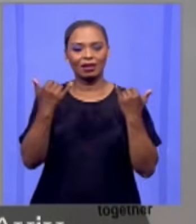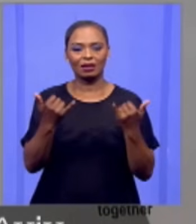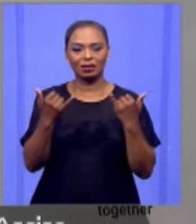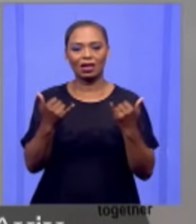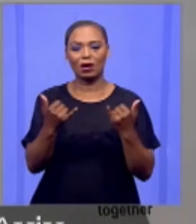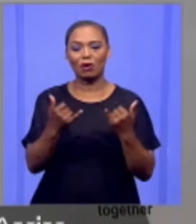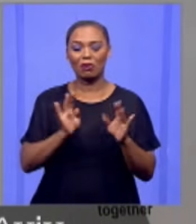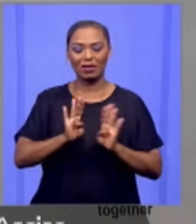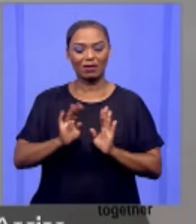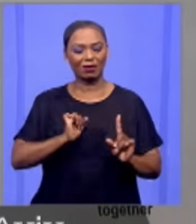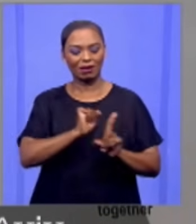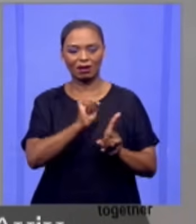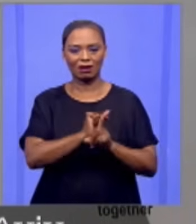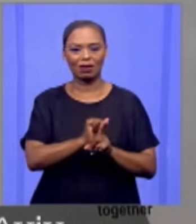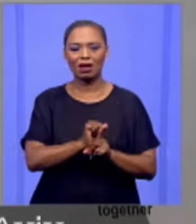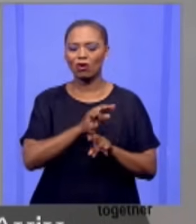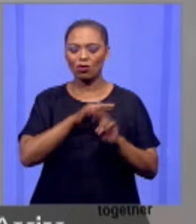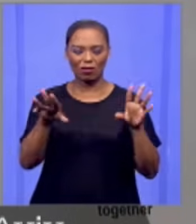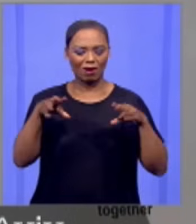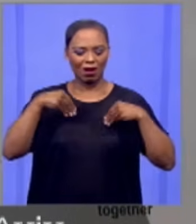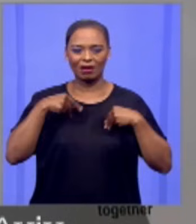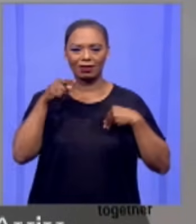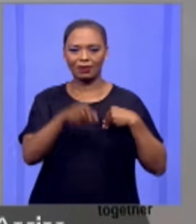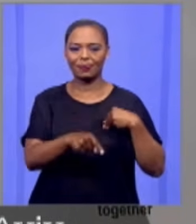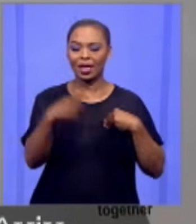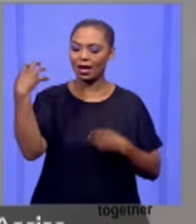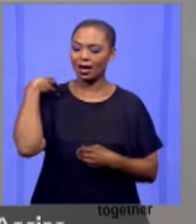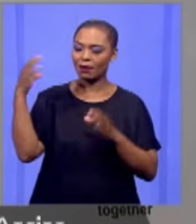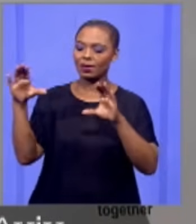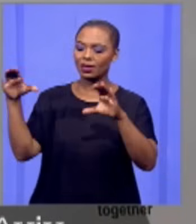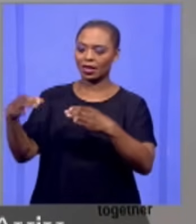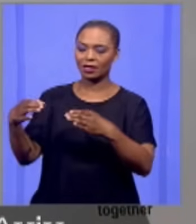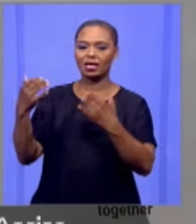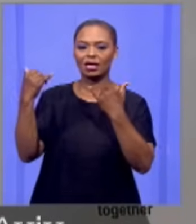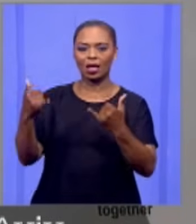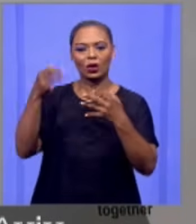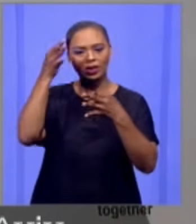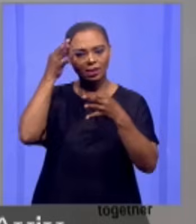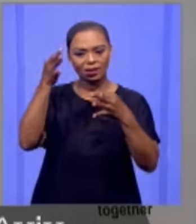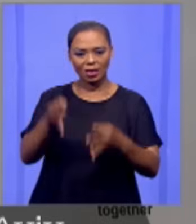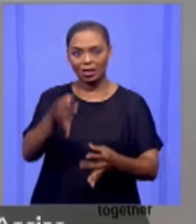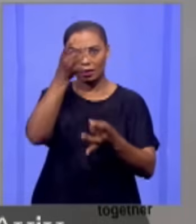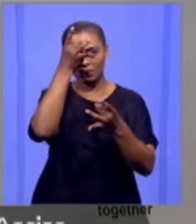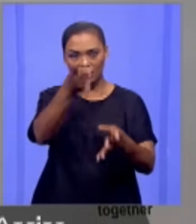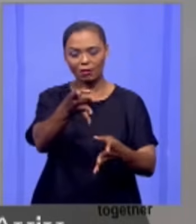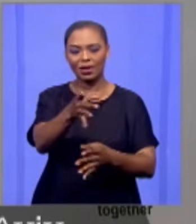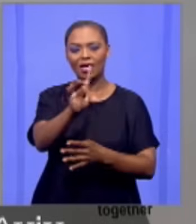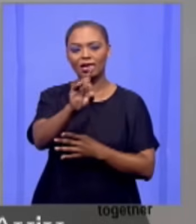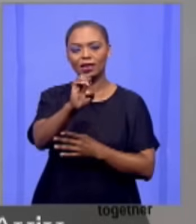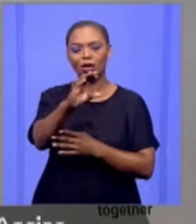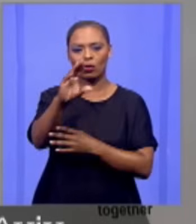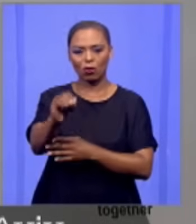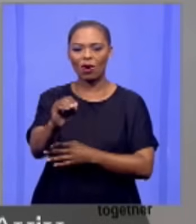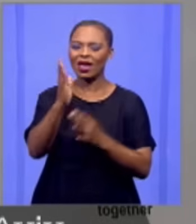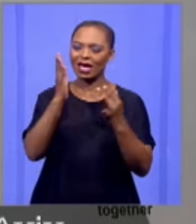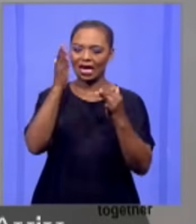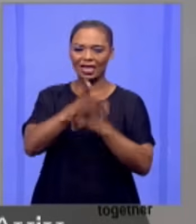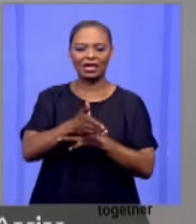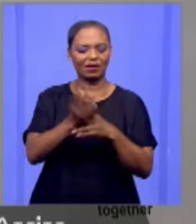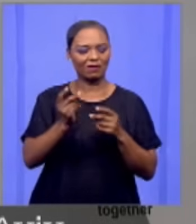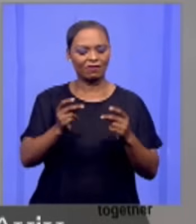very untenable. Cabinet has decided to instruct DECO to take necessary measures within